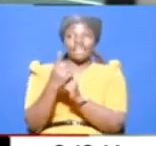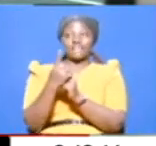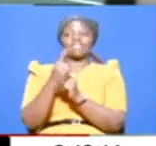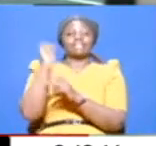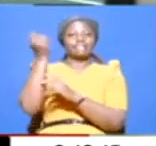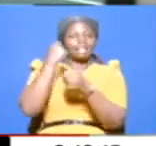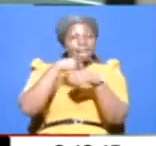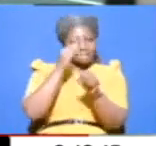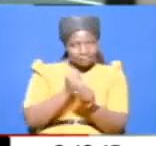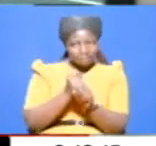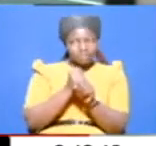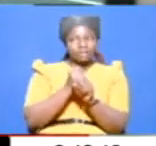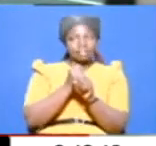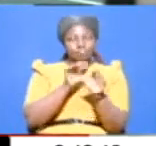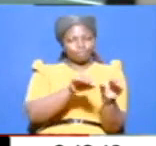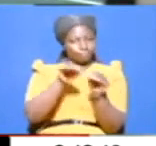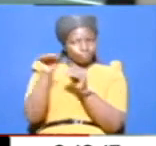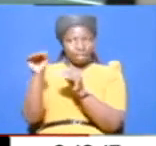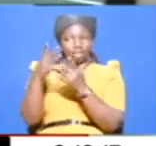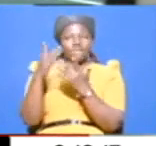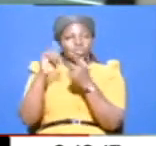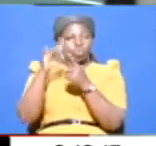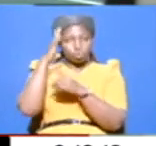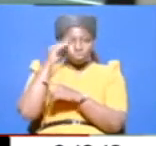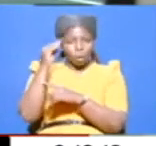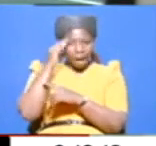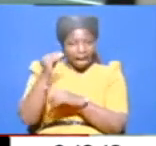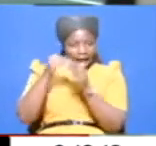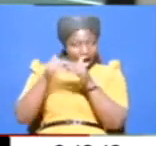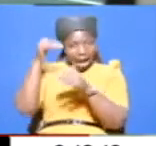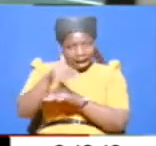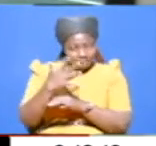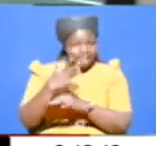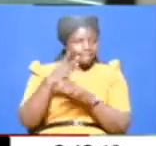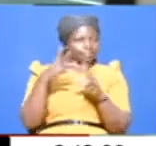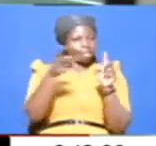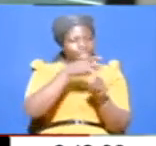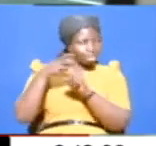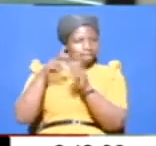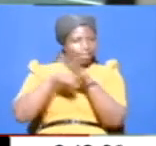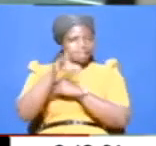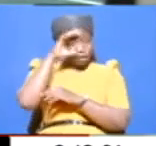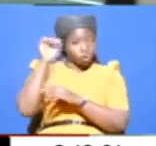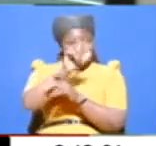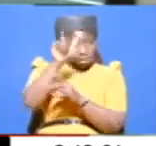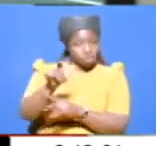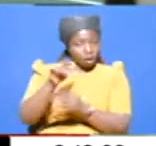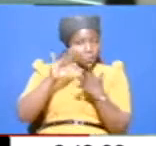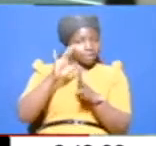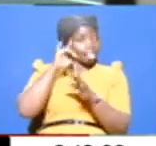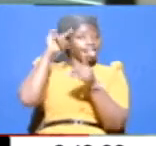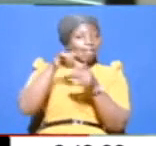its forces in Somalia after a series of kidnappings in the coastal region, mainly targeting foreign tourists.